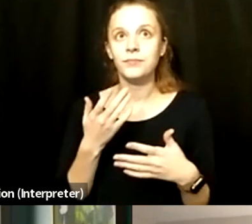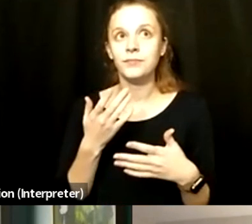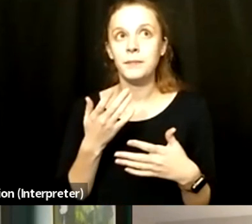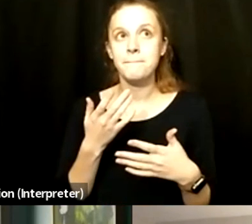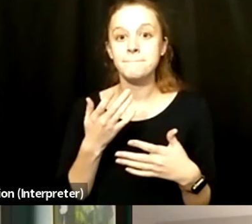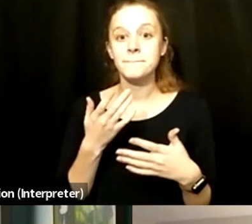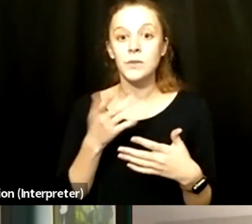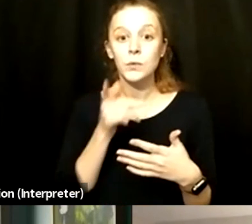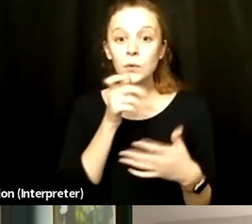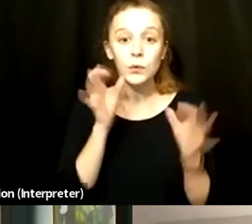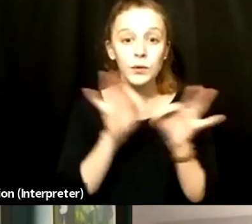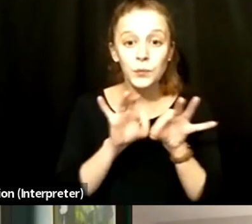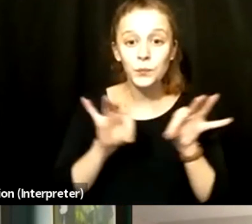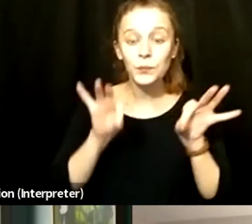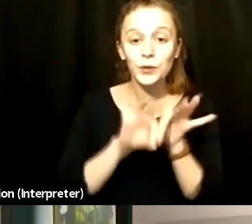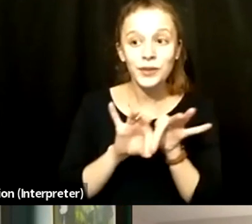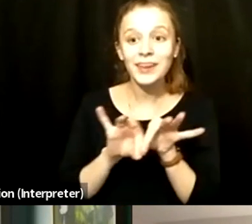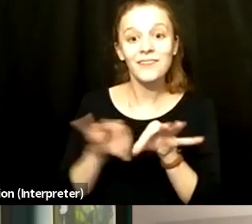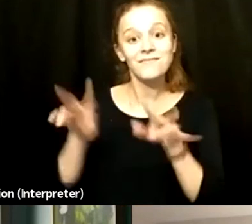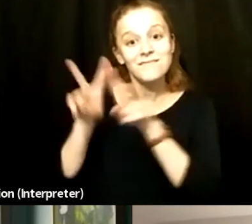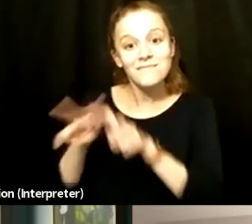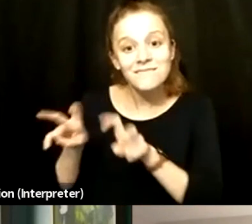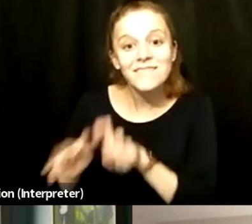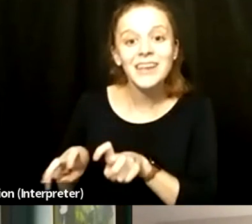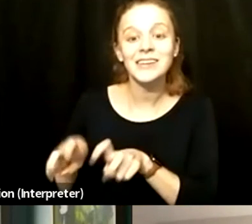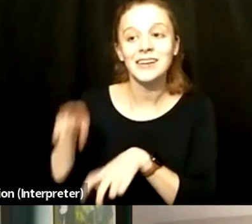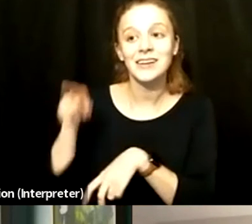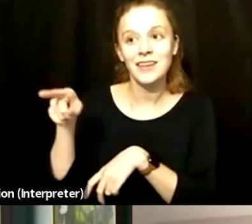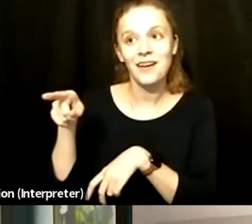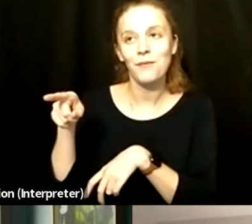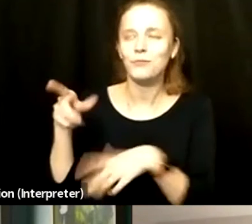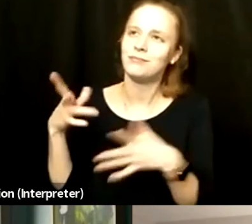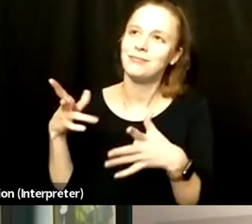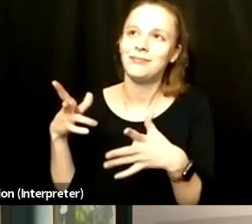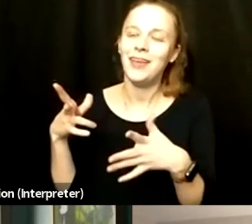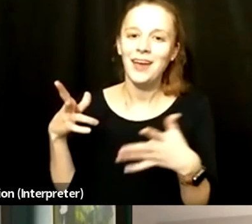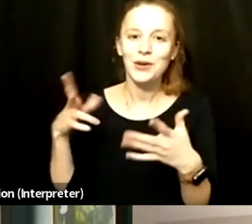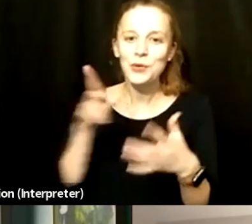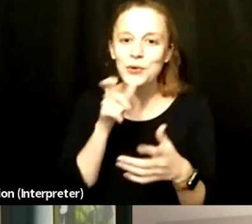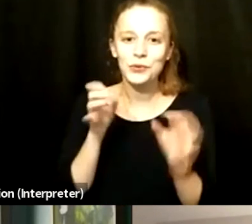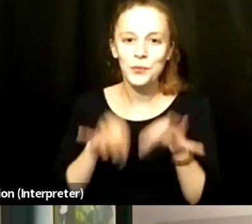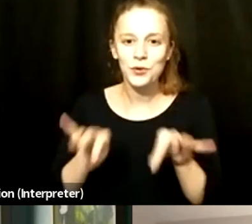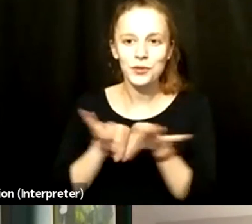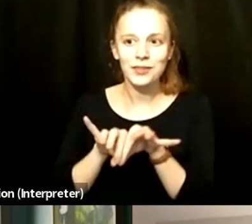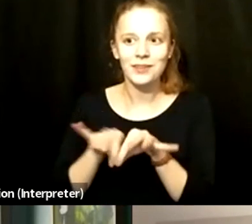invested in, who is worthy of being in community of, etc. Right? So we're putting